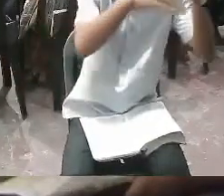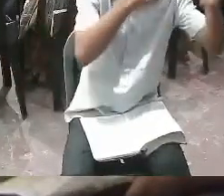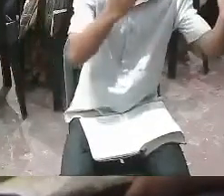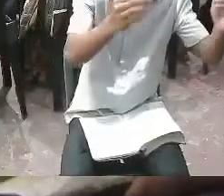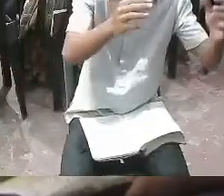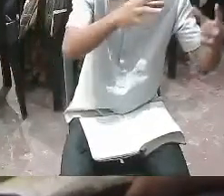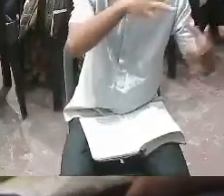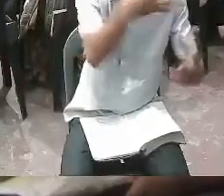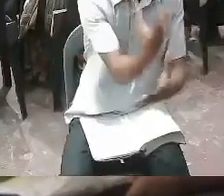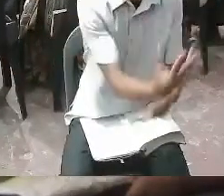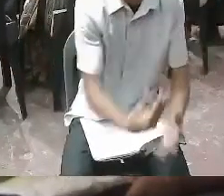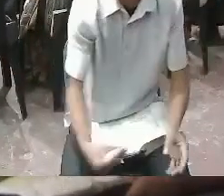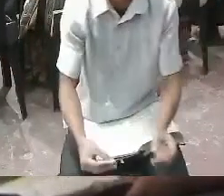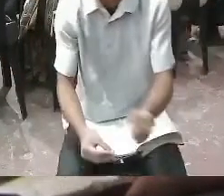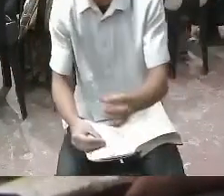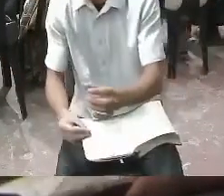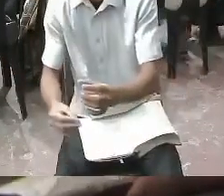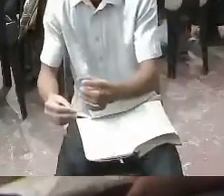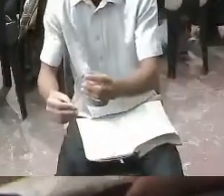more sea.